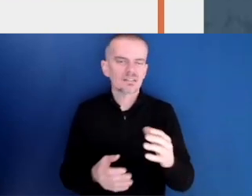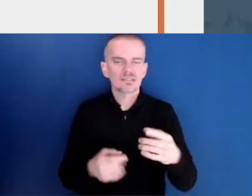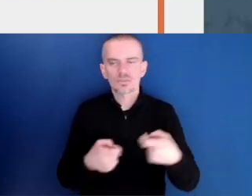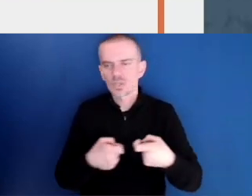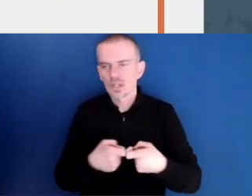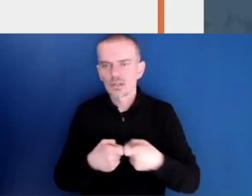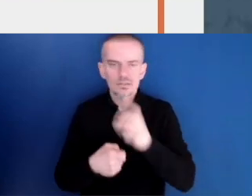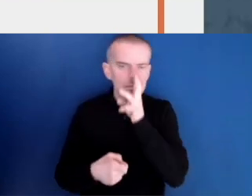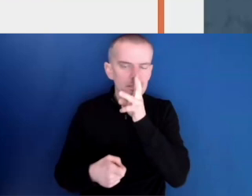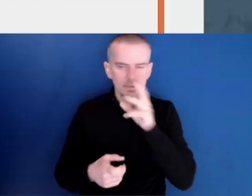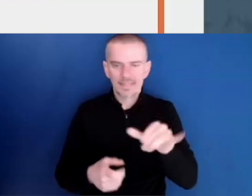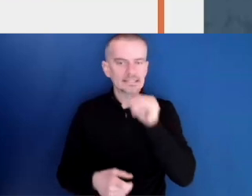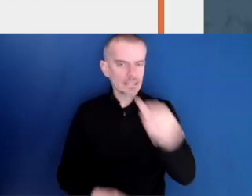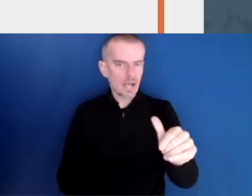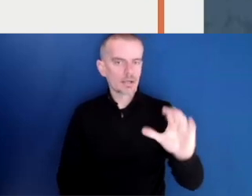non-capitalized costs.